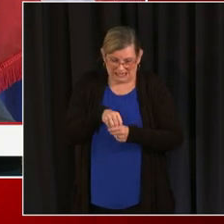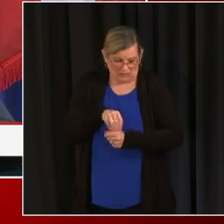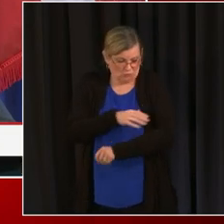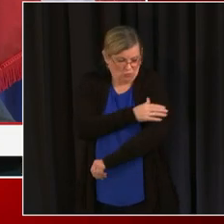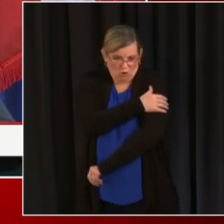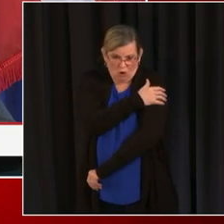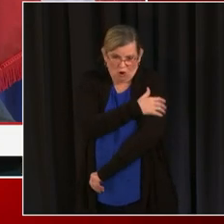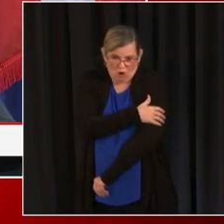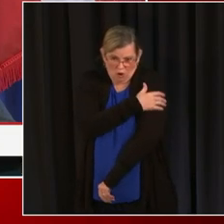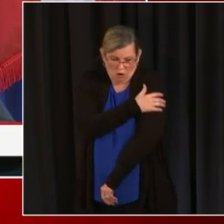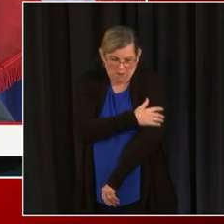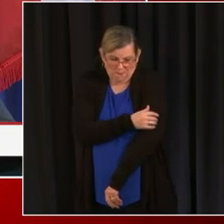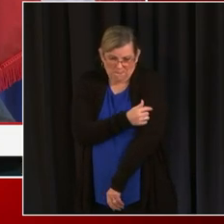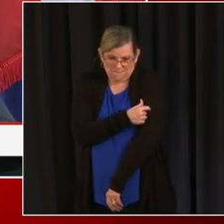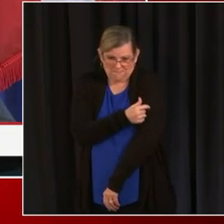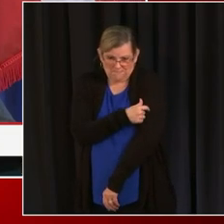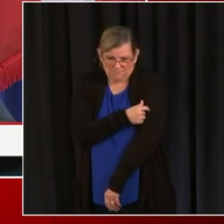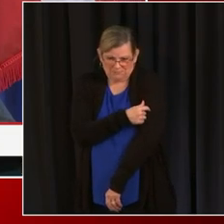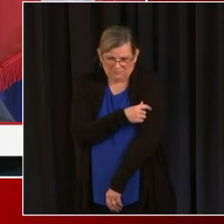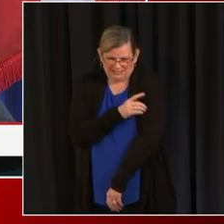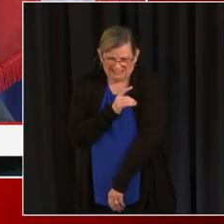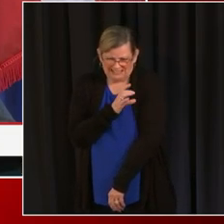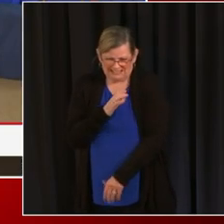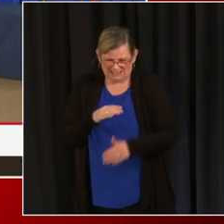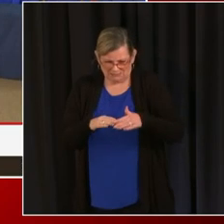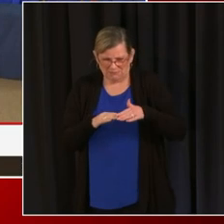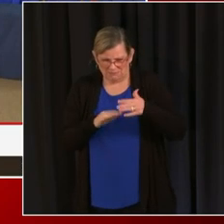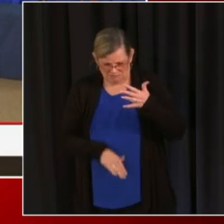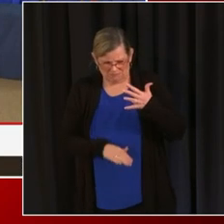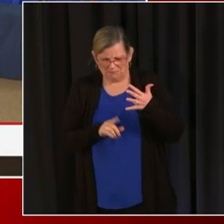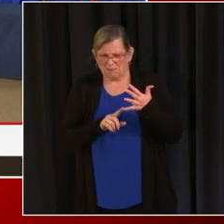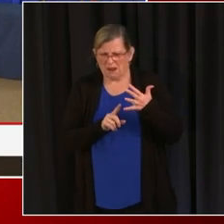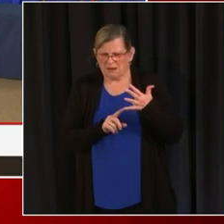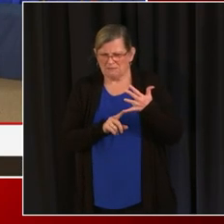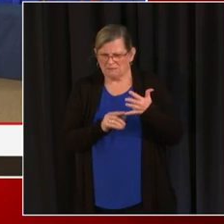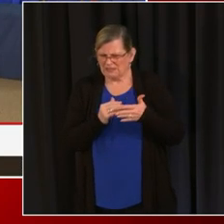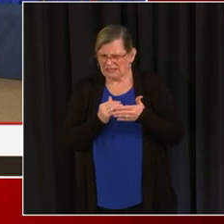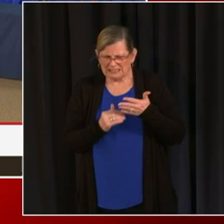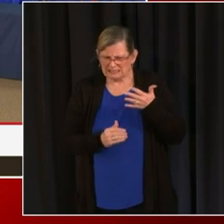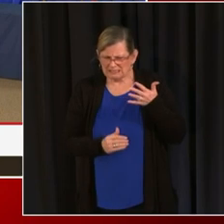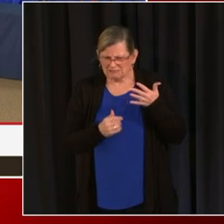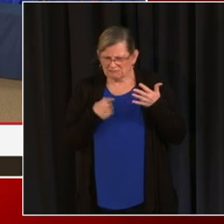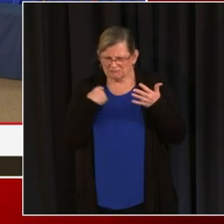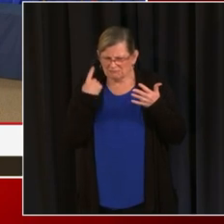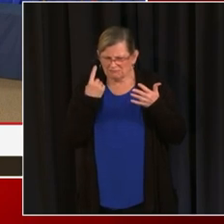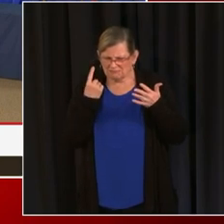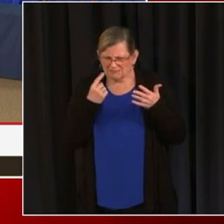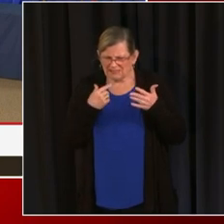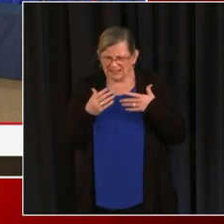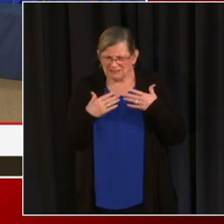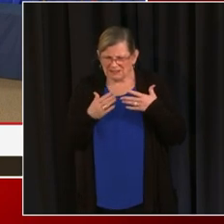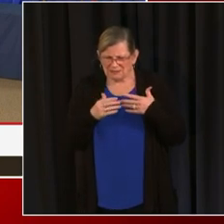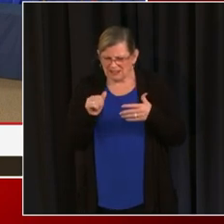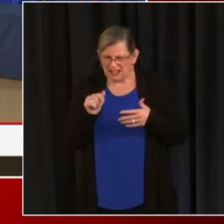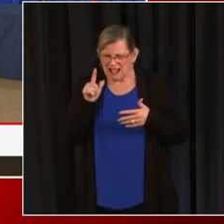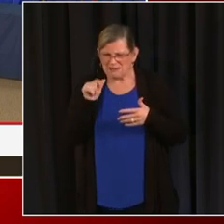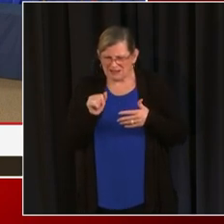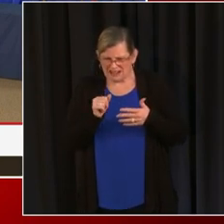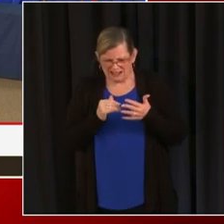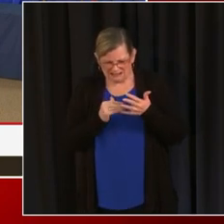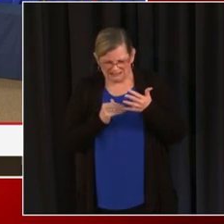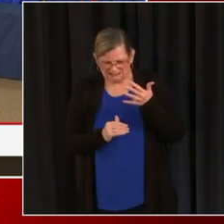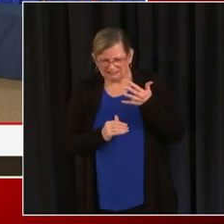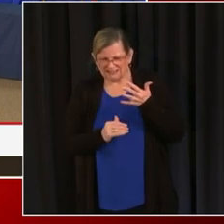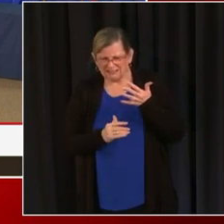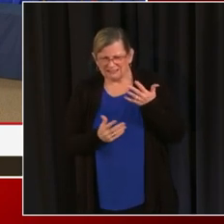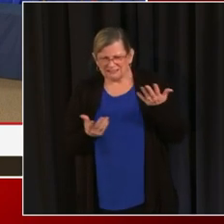is near the bottom of the list, below everybody, but Alabama, Georgia, the territories, way below Maryland and Virginia. What's the